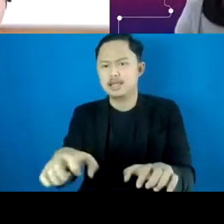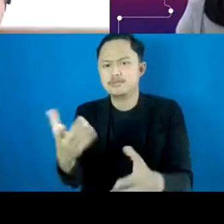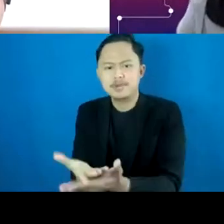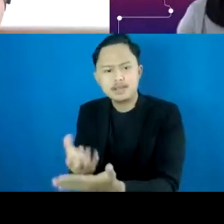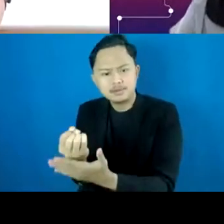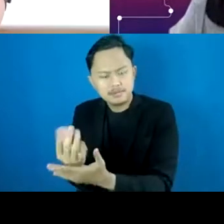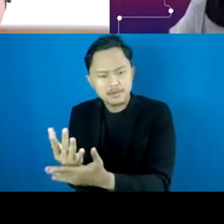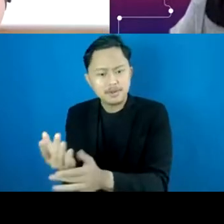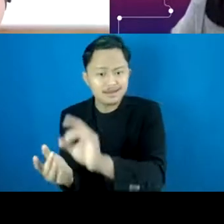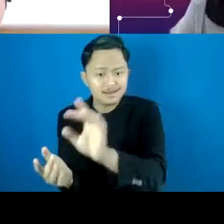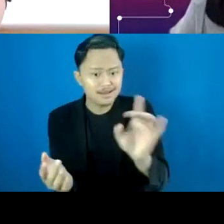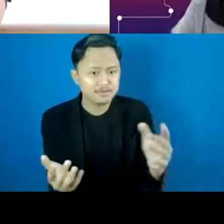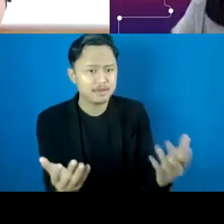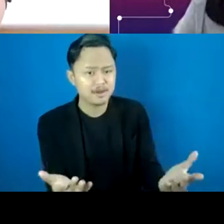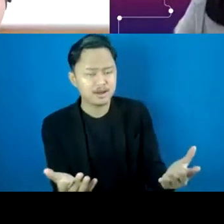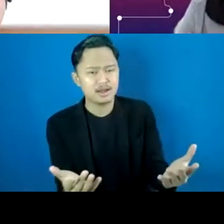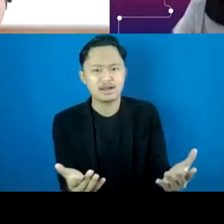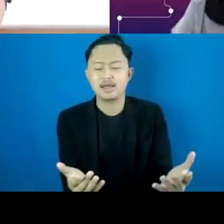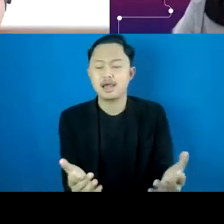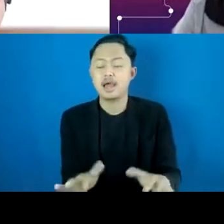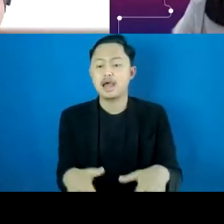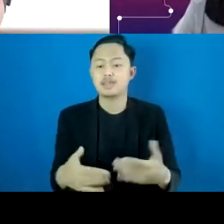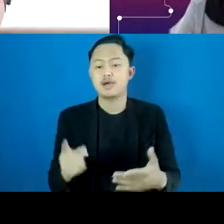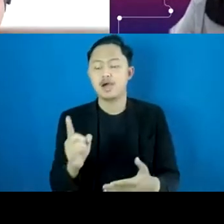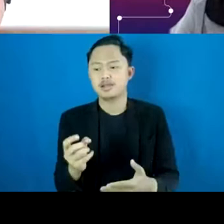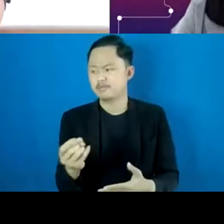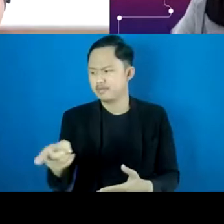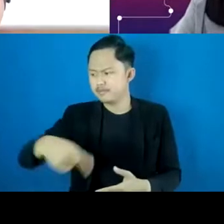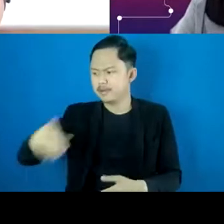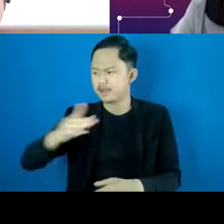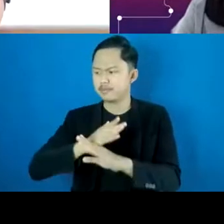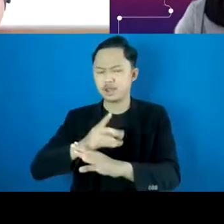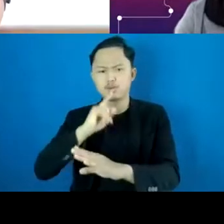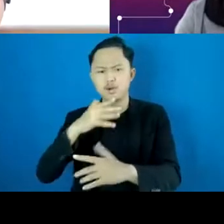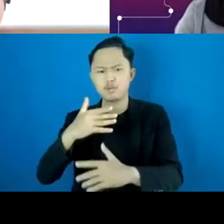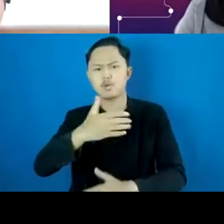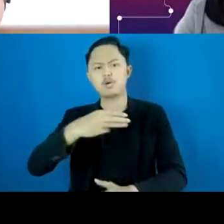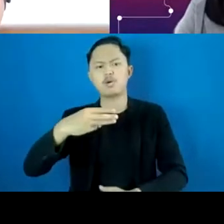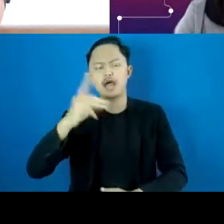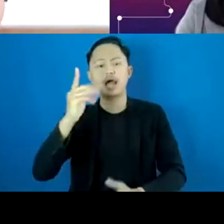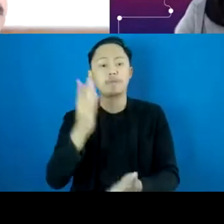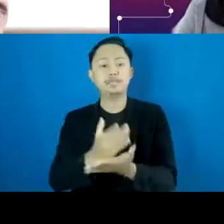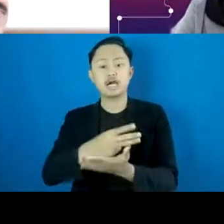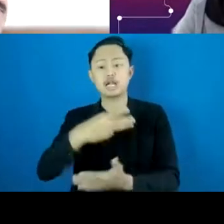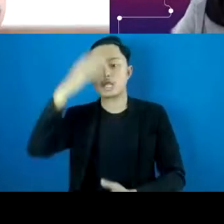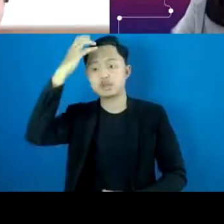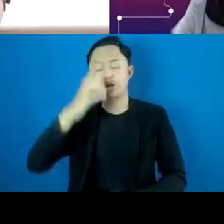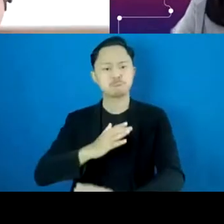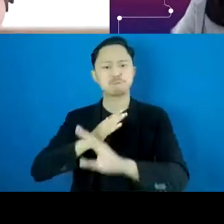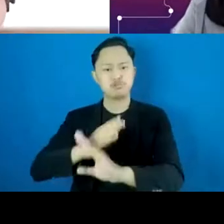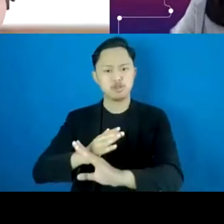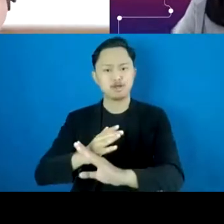buses, and they have released electric vehicle policies across the country, all state